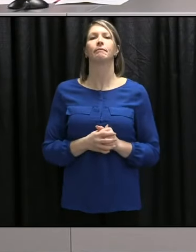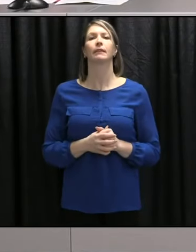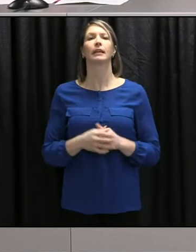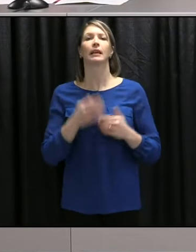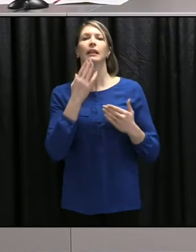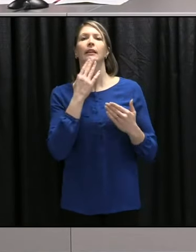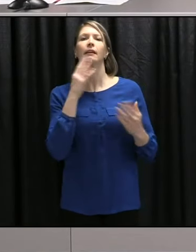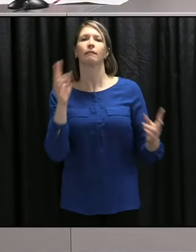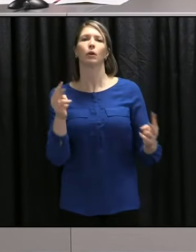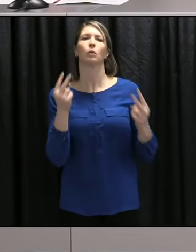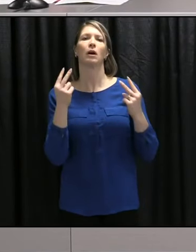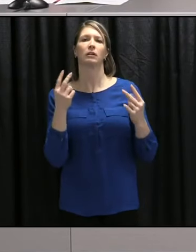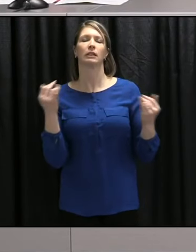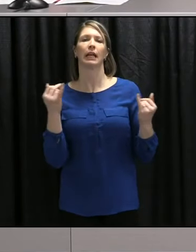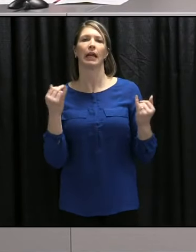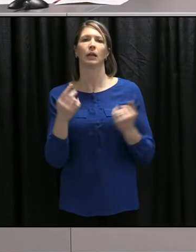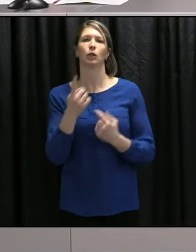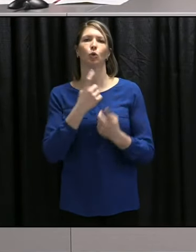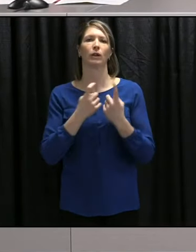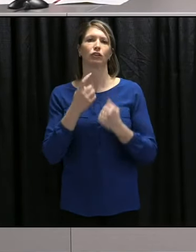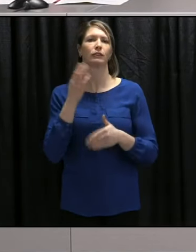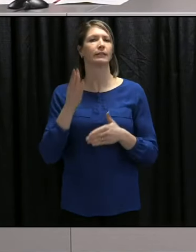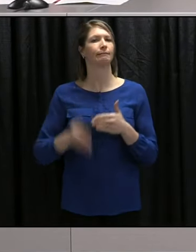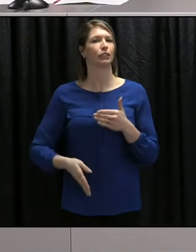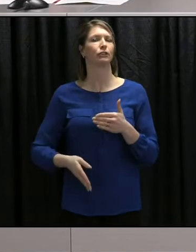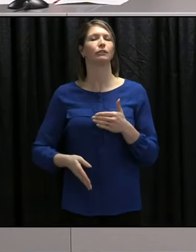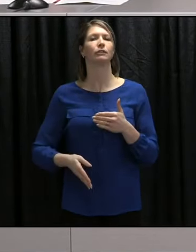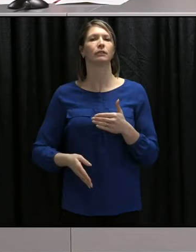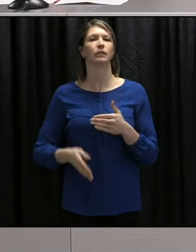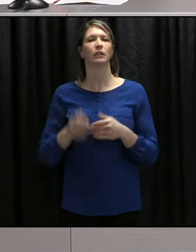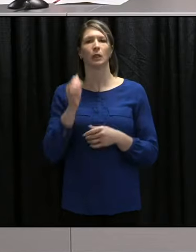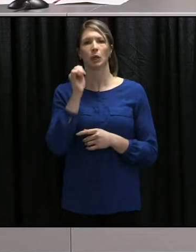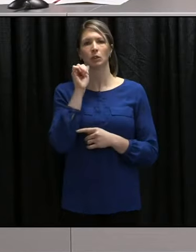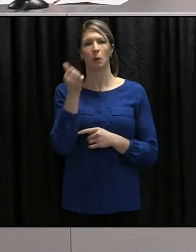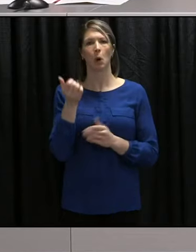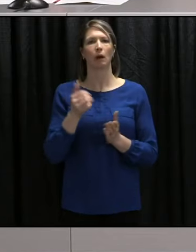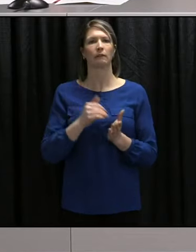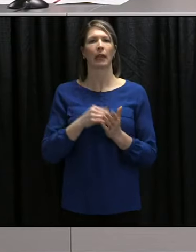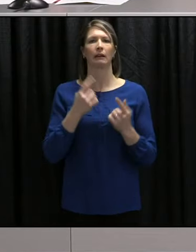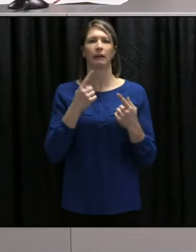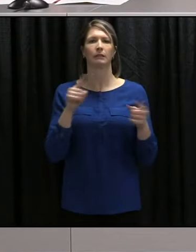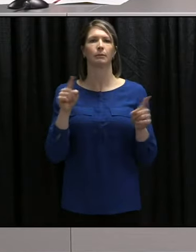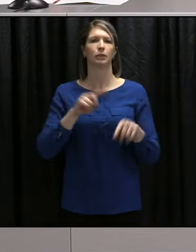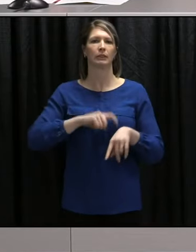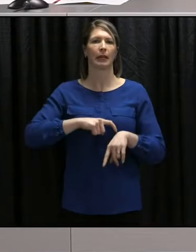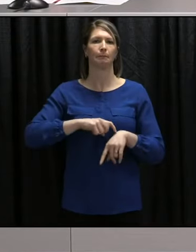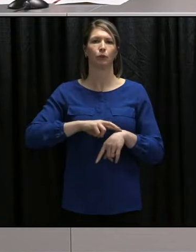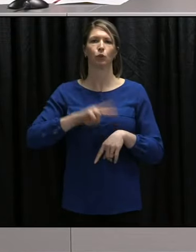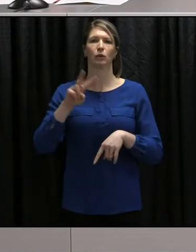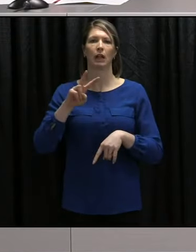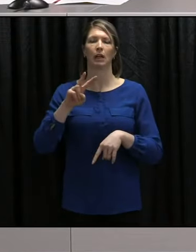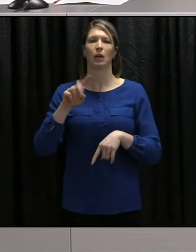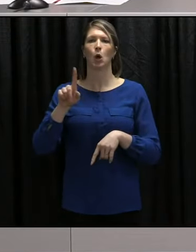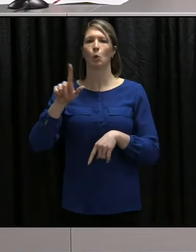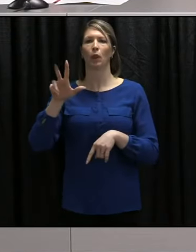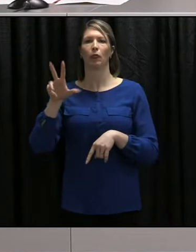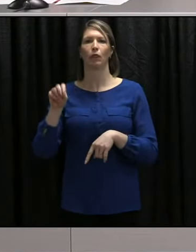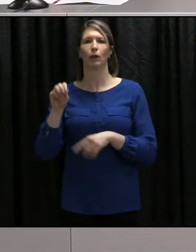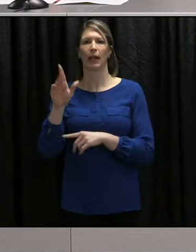in today. The time for questions has ended. We ask that you come back again tomorrow, 2 o'clock in Newfoundland, 1:30 in Labrador.